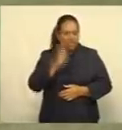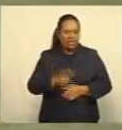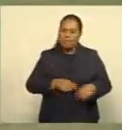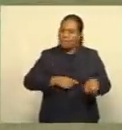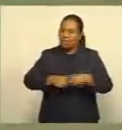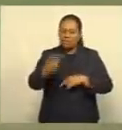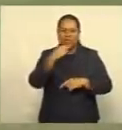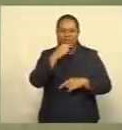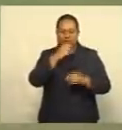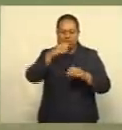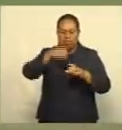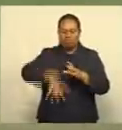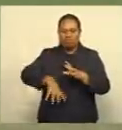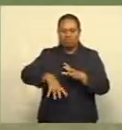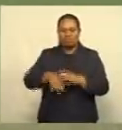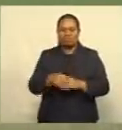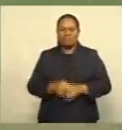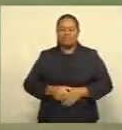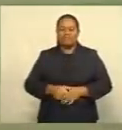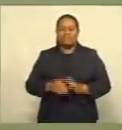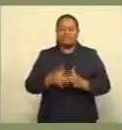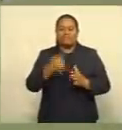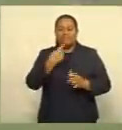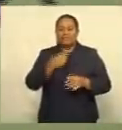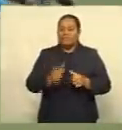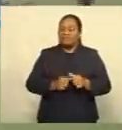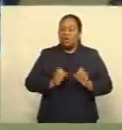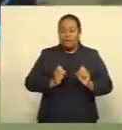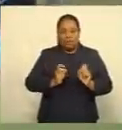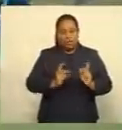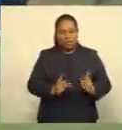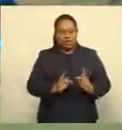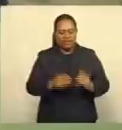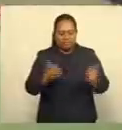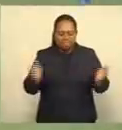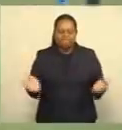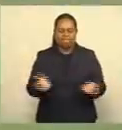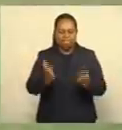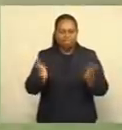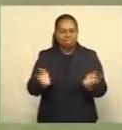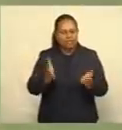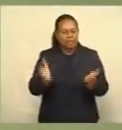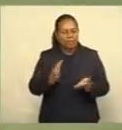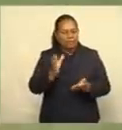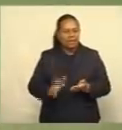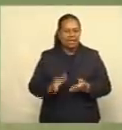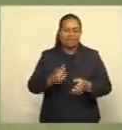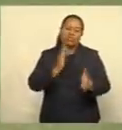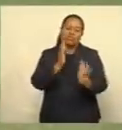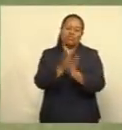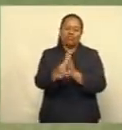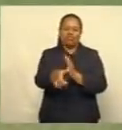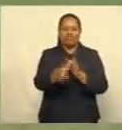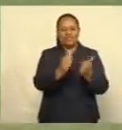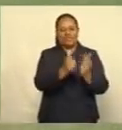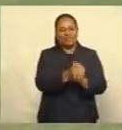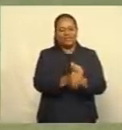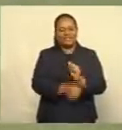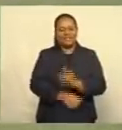boys drop out. But other window of opportunities also pushes players out of the sport. Most of the boys come and go